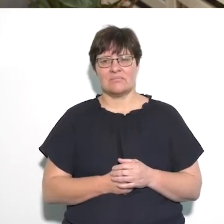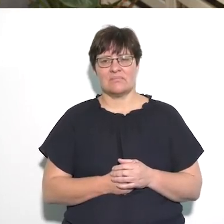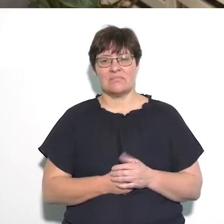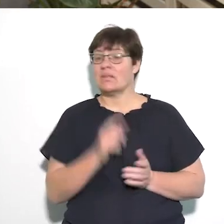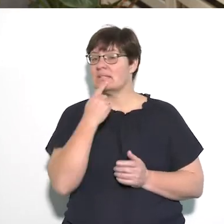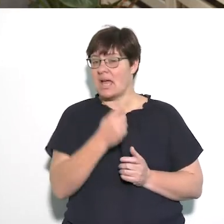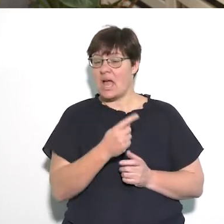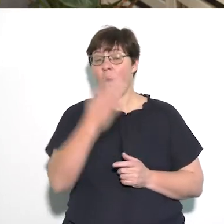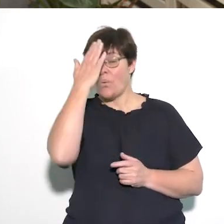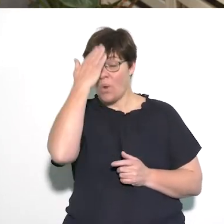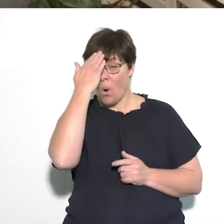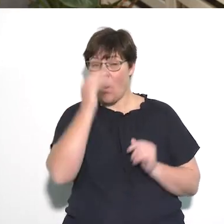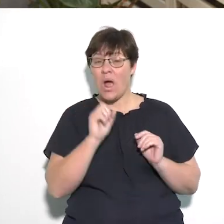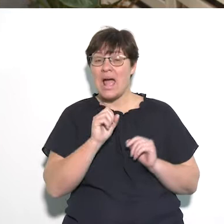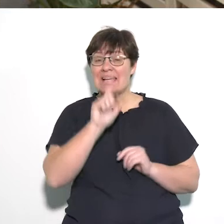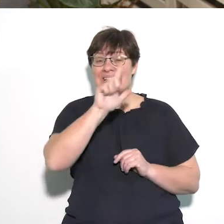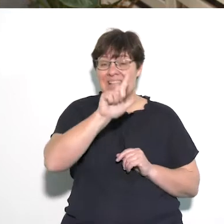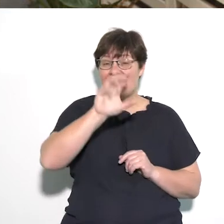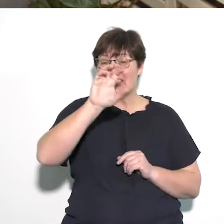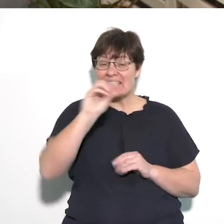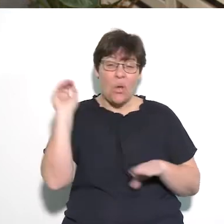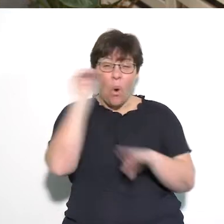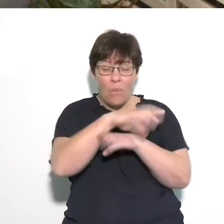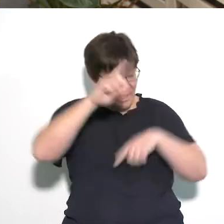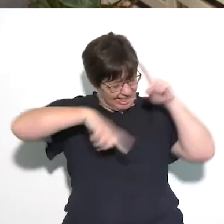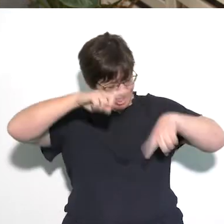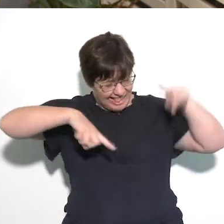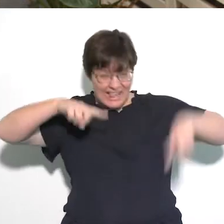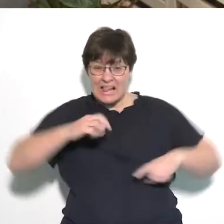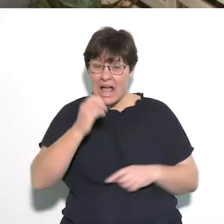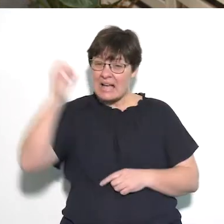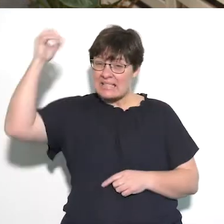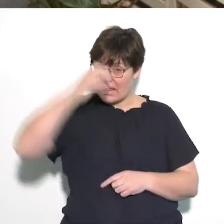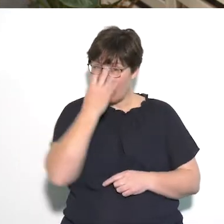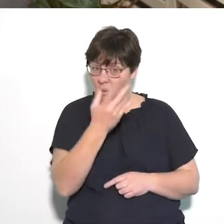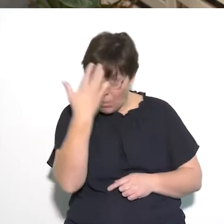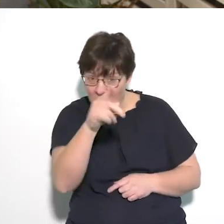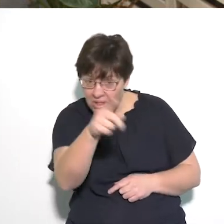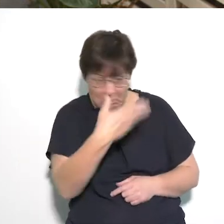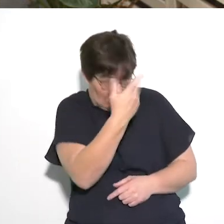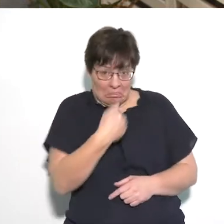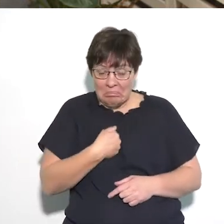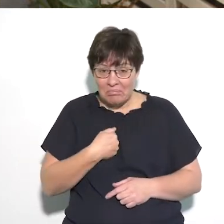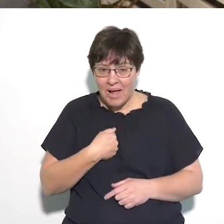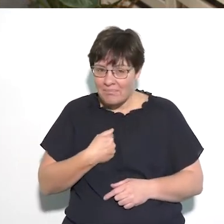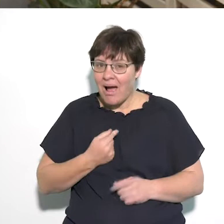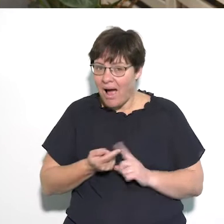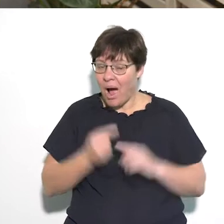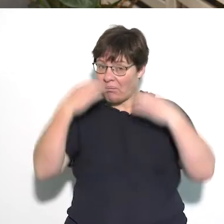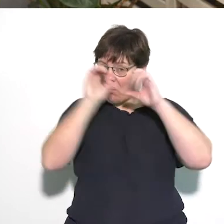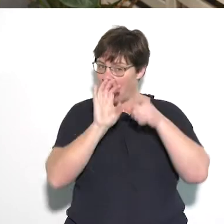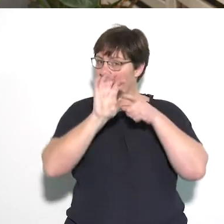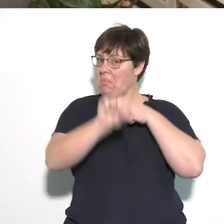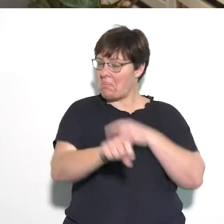So as I was saying, did you know that there are over 70 different kinds of sunflowers? I didn't know that. I found that out on